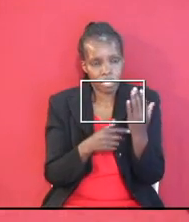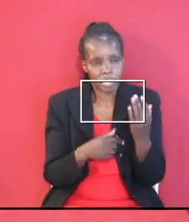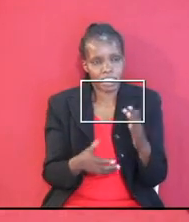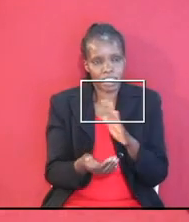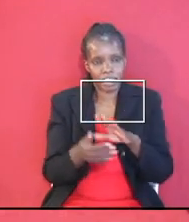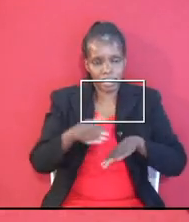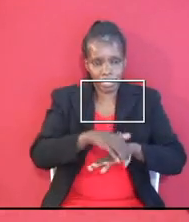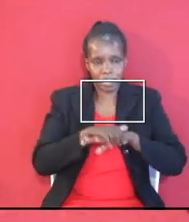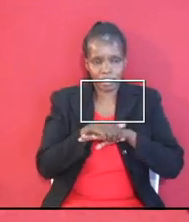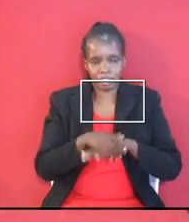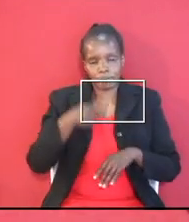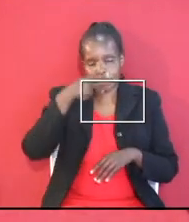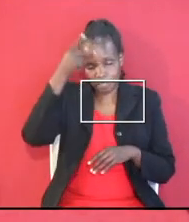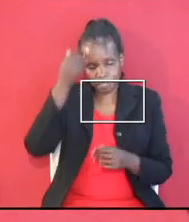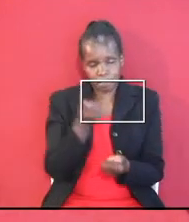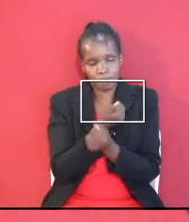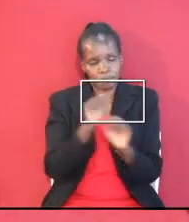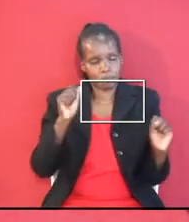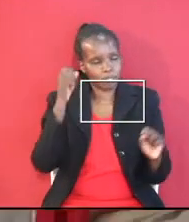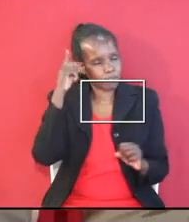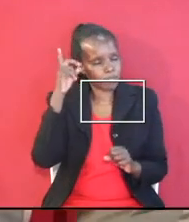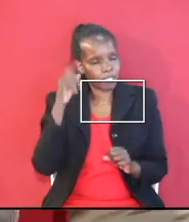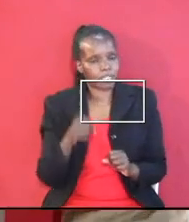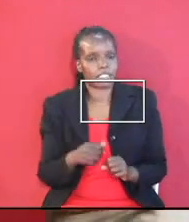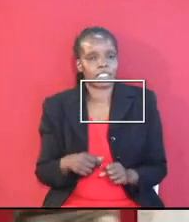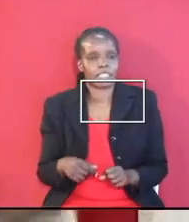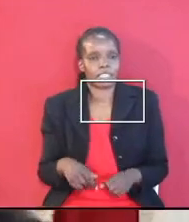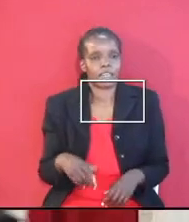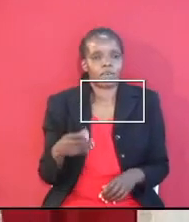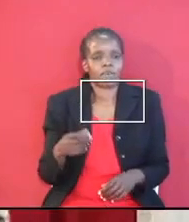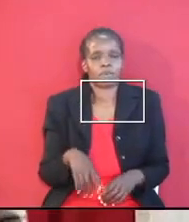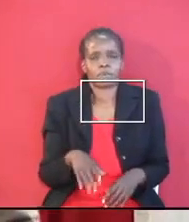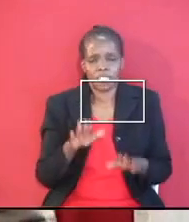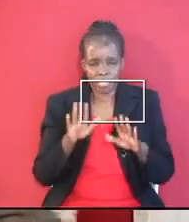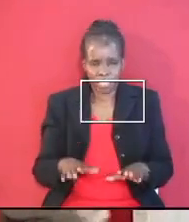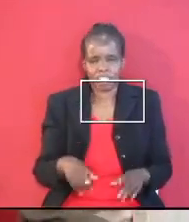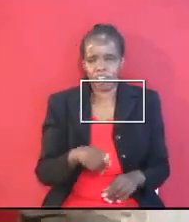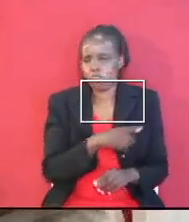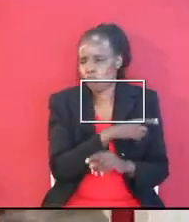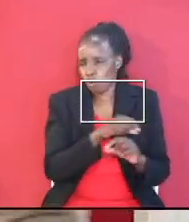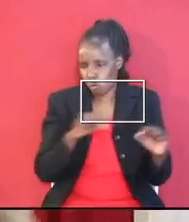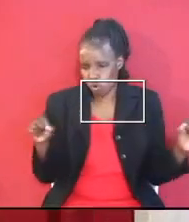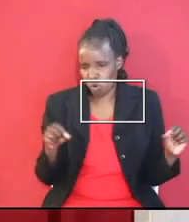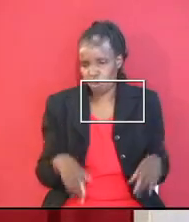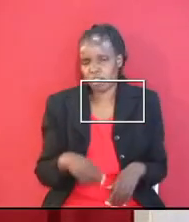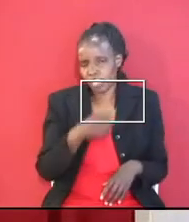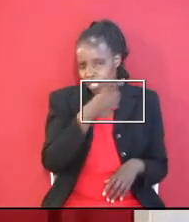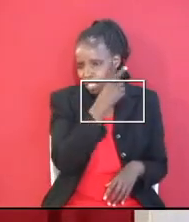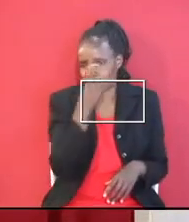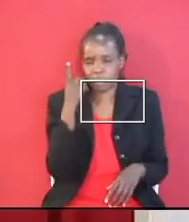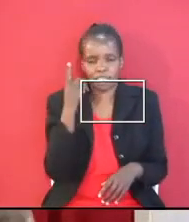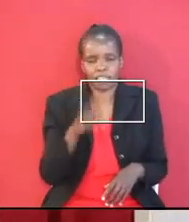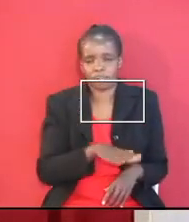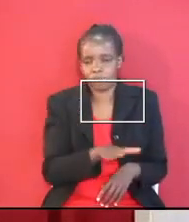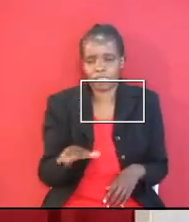understand our generation. That was Moses. He was never a stammerer. He only took too long in the wilderness. So when you take time off in the